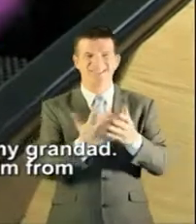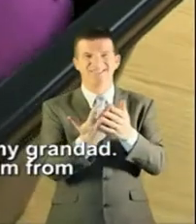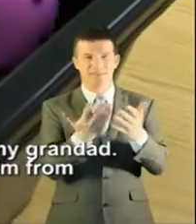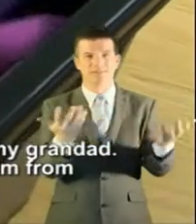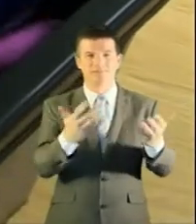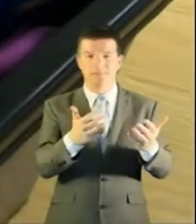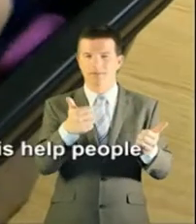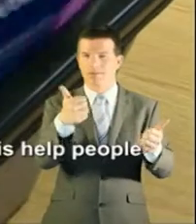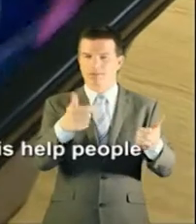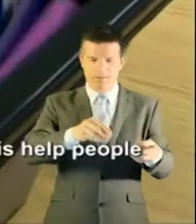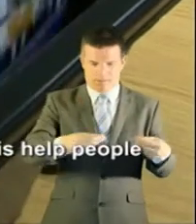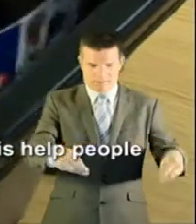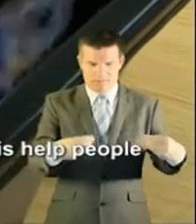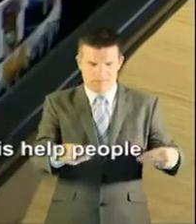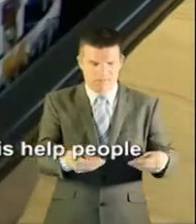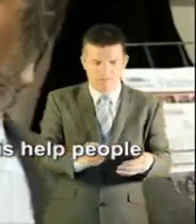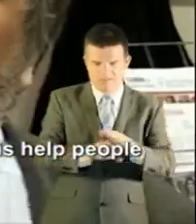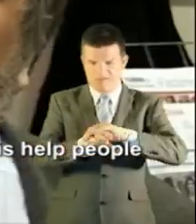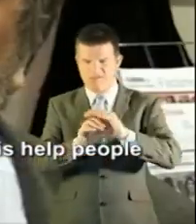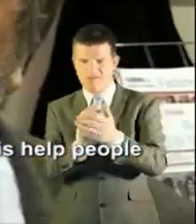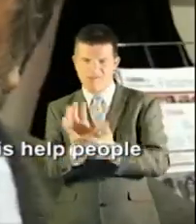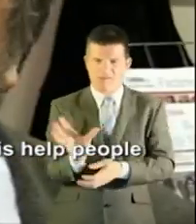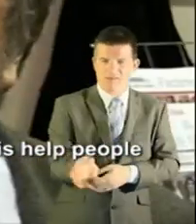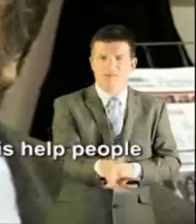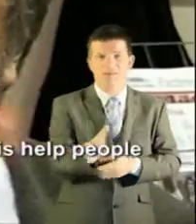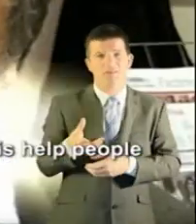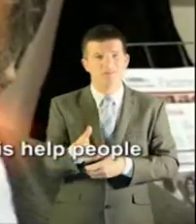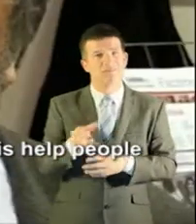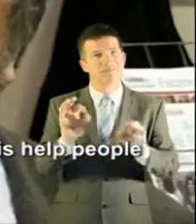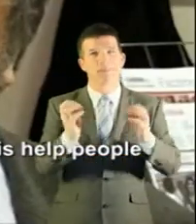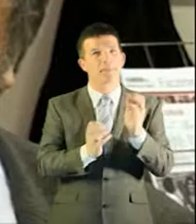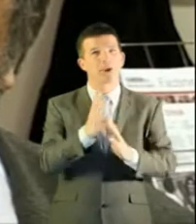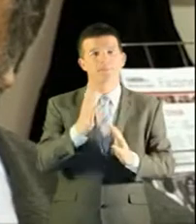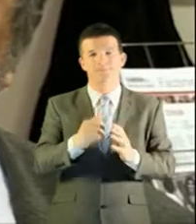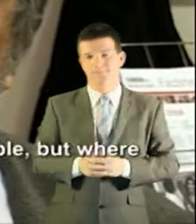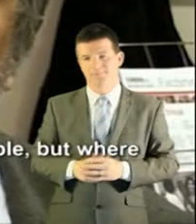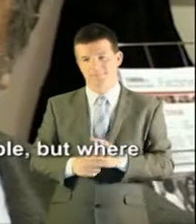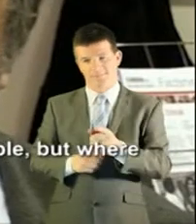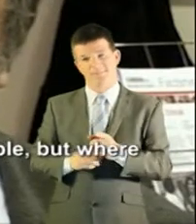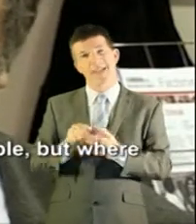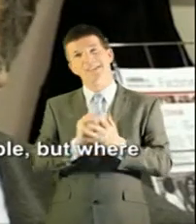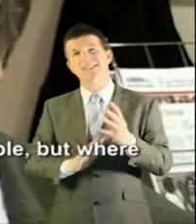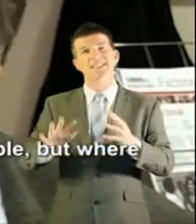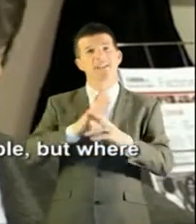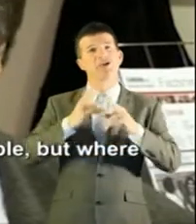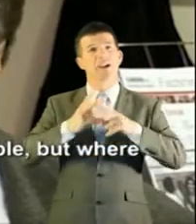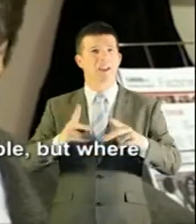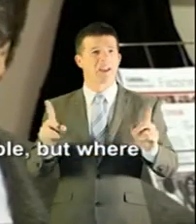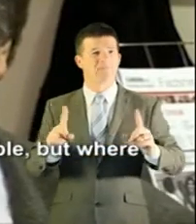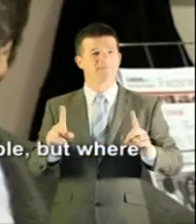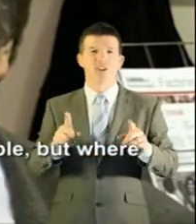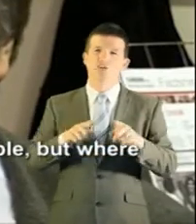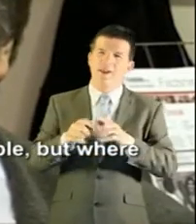hands. As part of Staffordshire Cares, what we're trying to do is help people find their way through the system. And quite often the technology, the